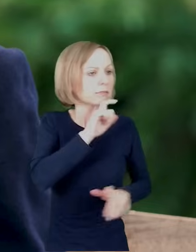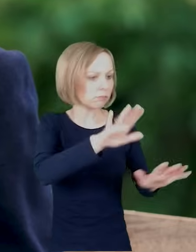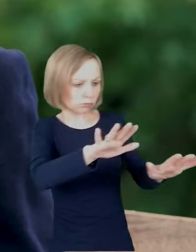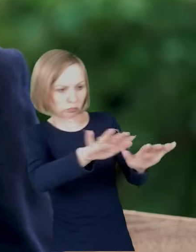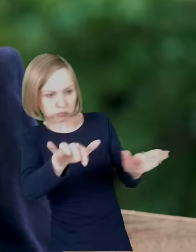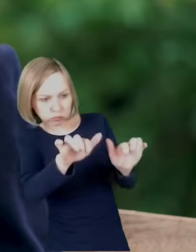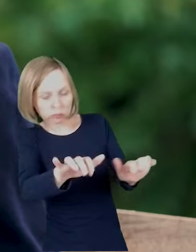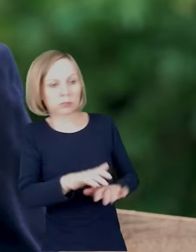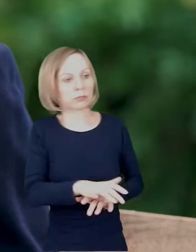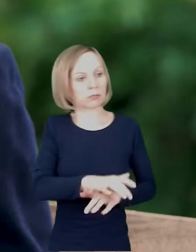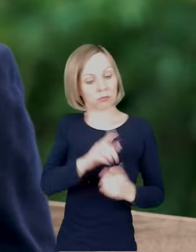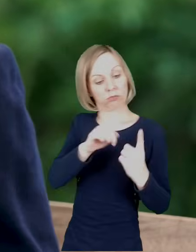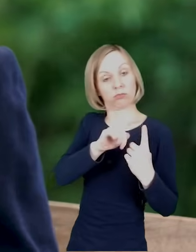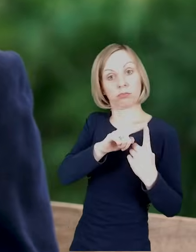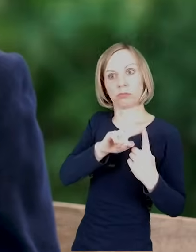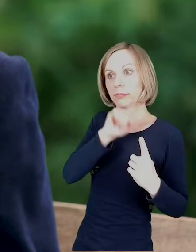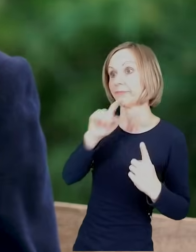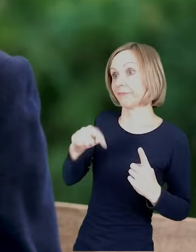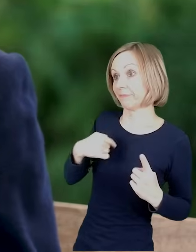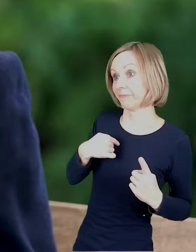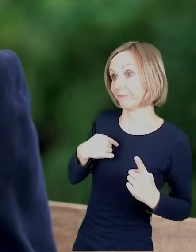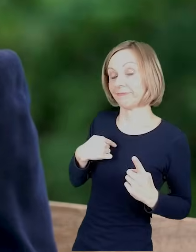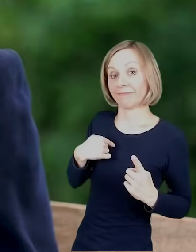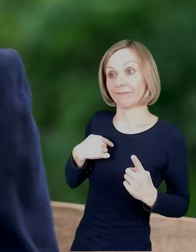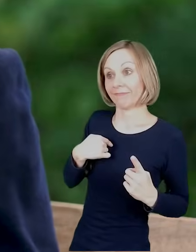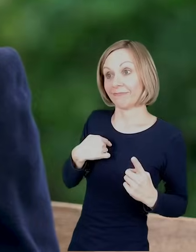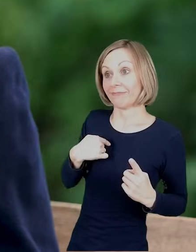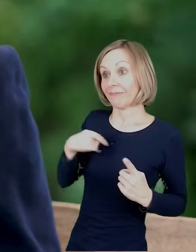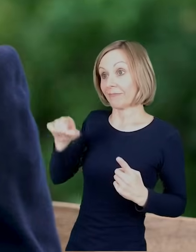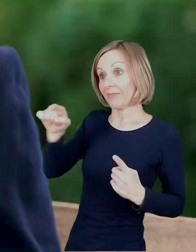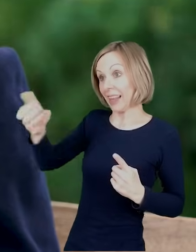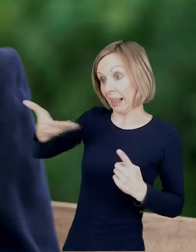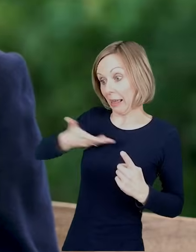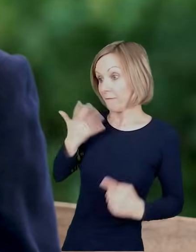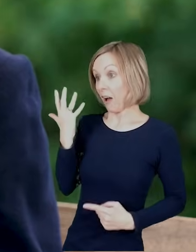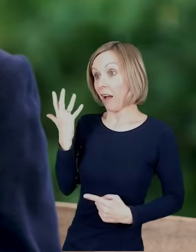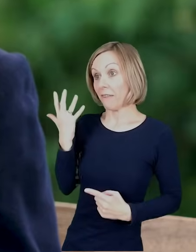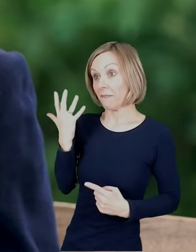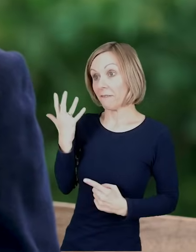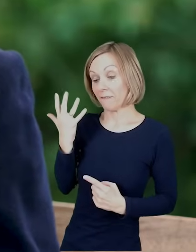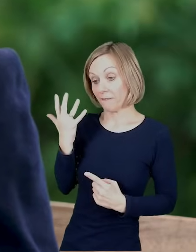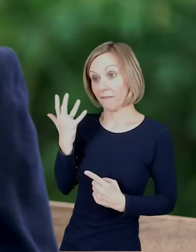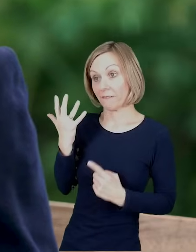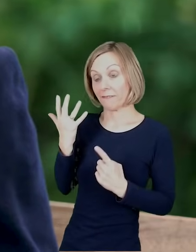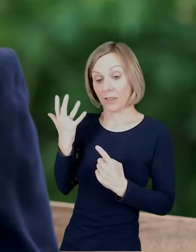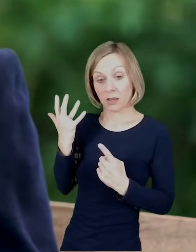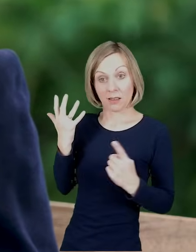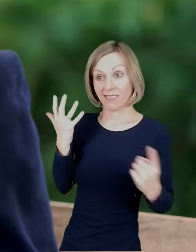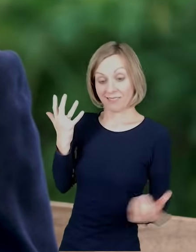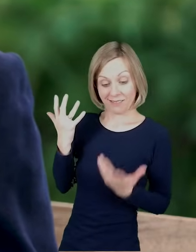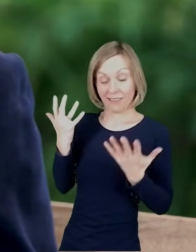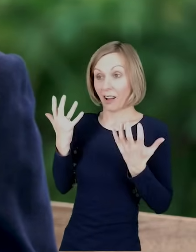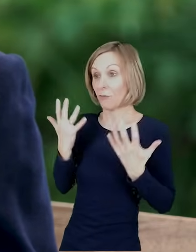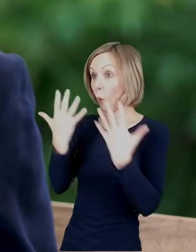received the 5 talents came forward bringing 5 more talents, saying, Master, you have handed over to me 5 talents. See, I have